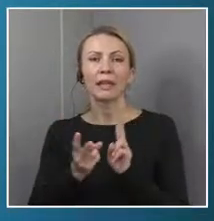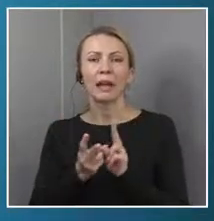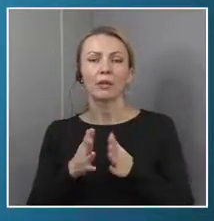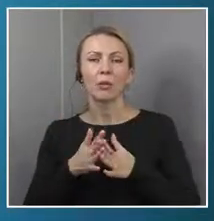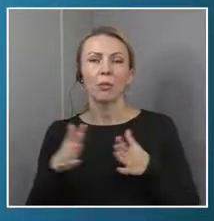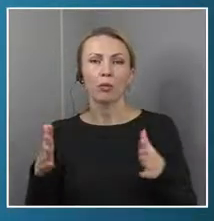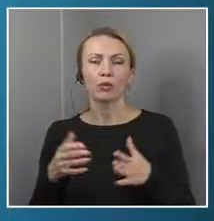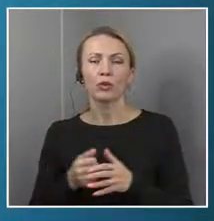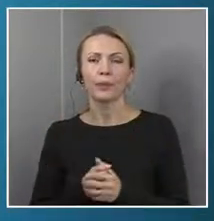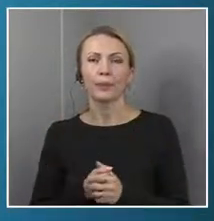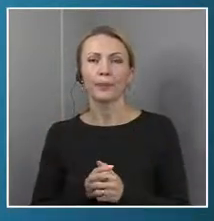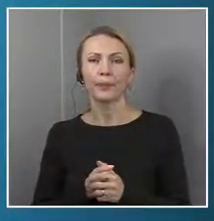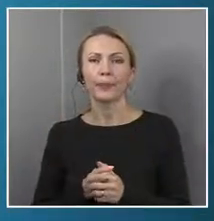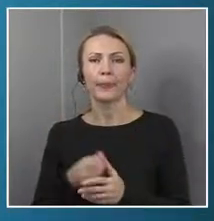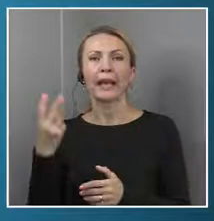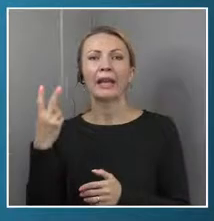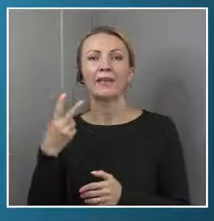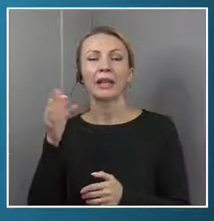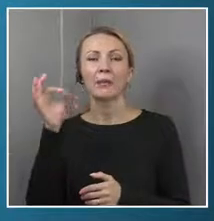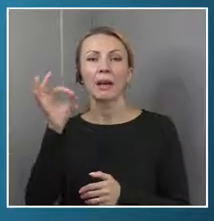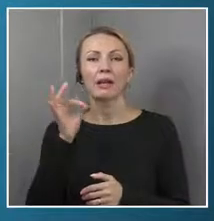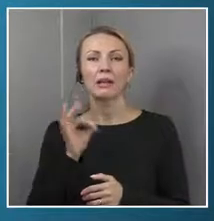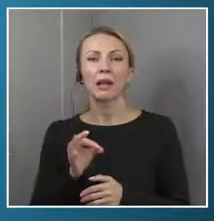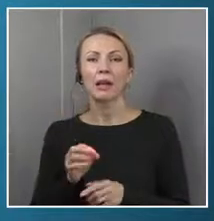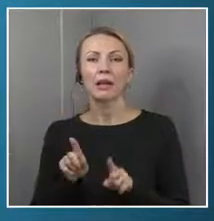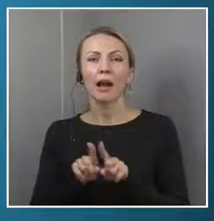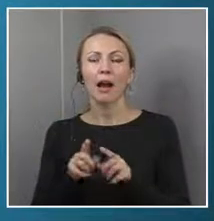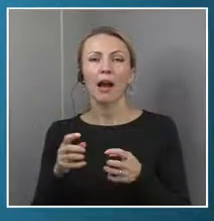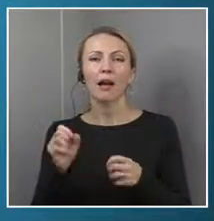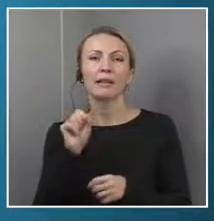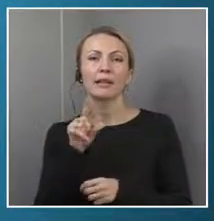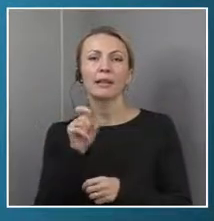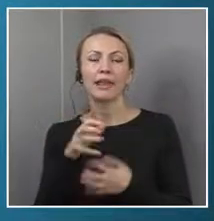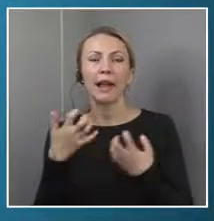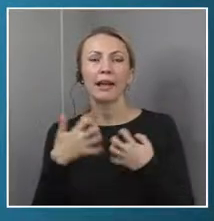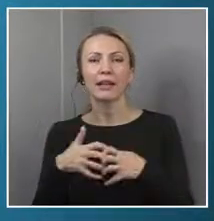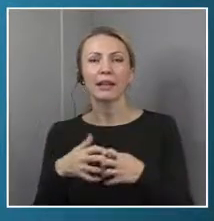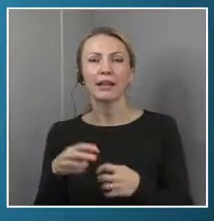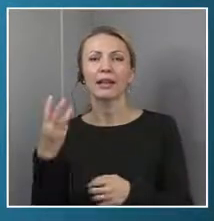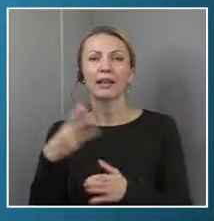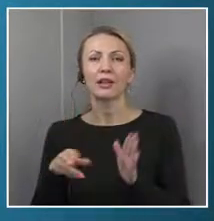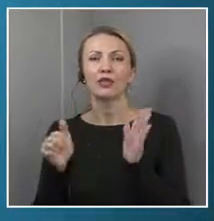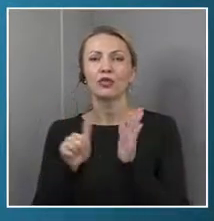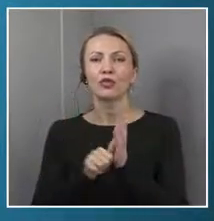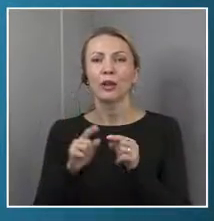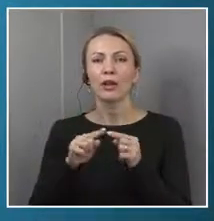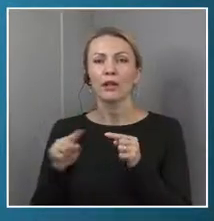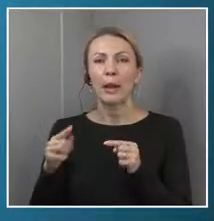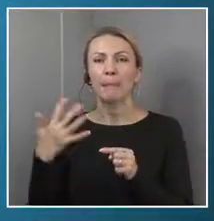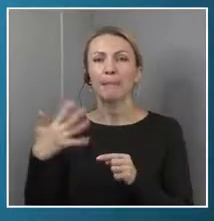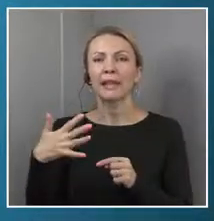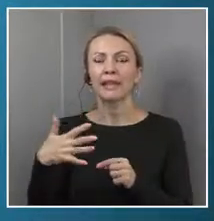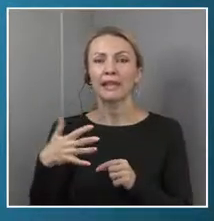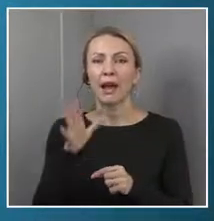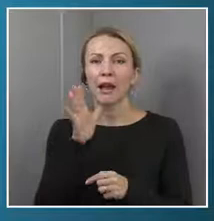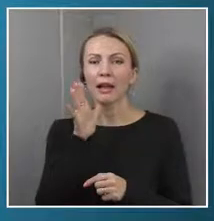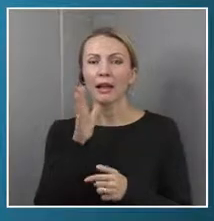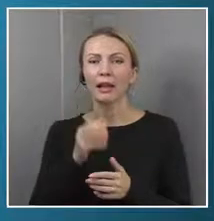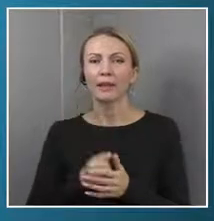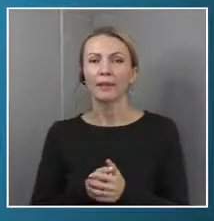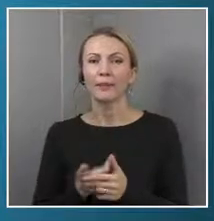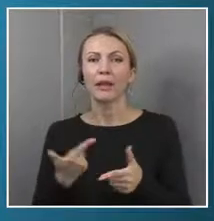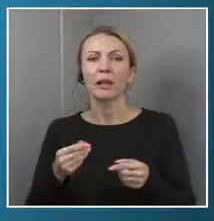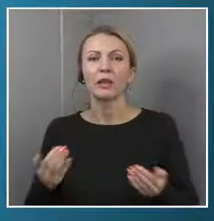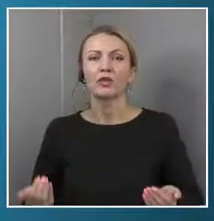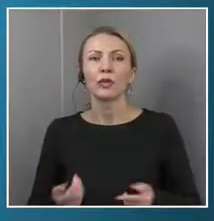better versed with gadgets. They are technologically adept. And